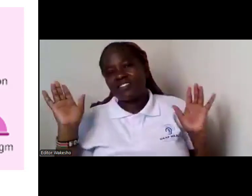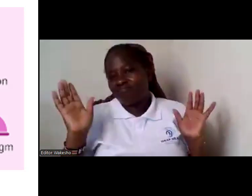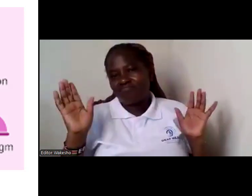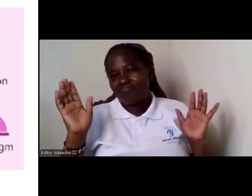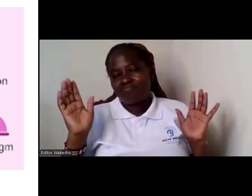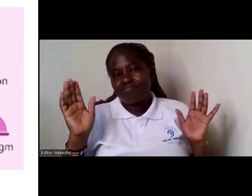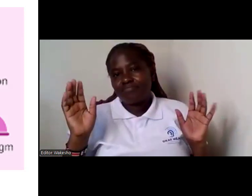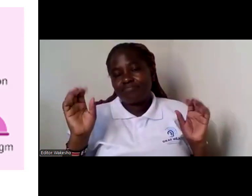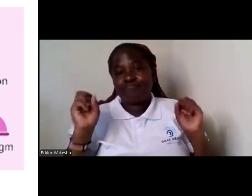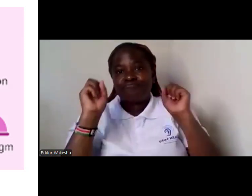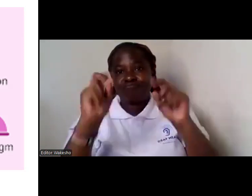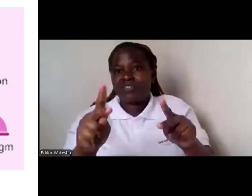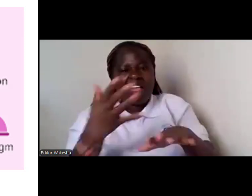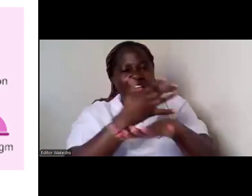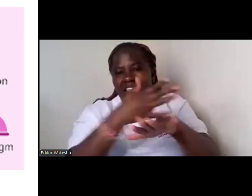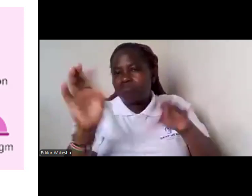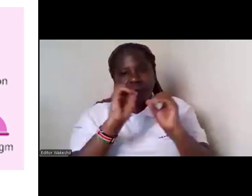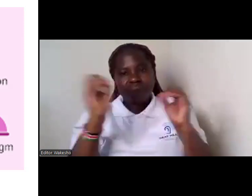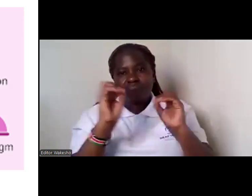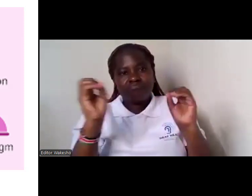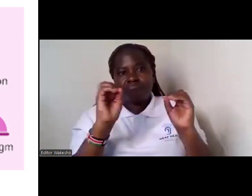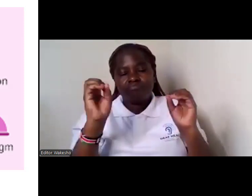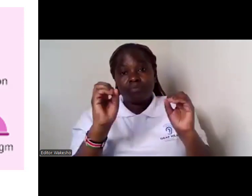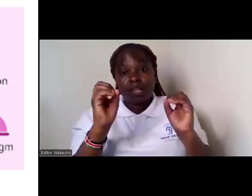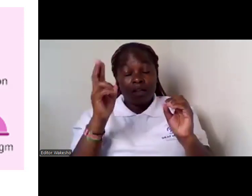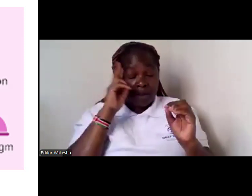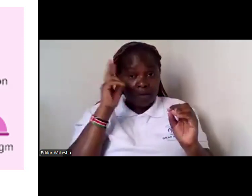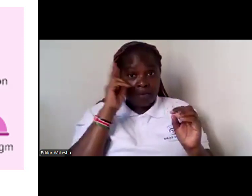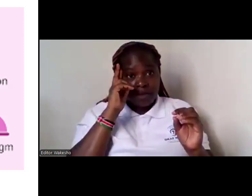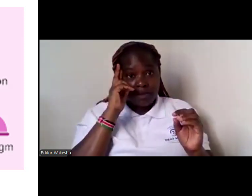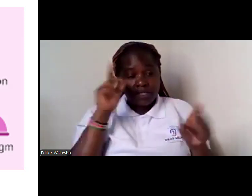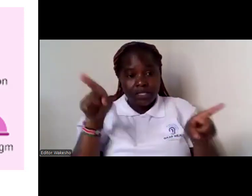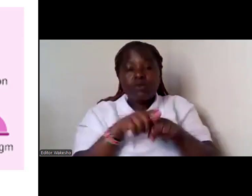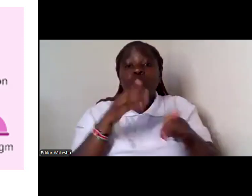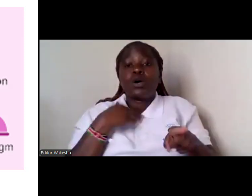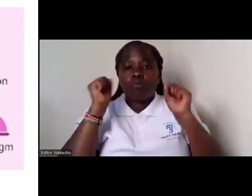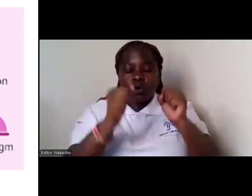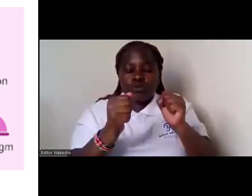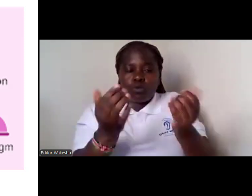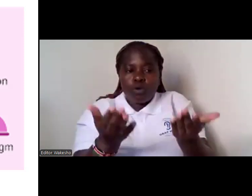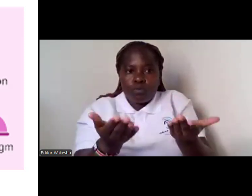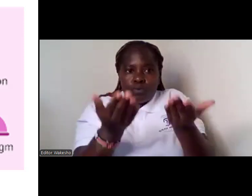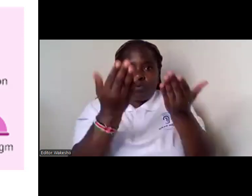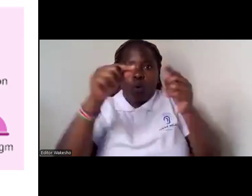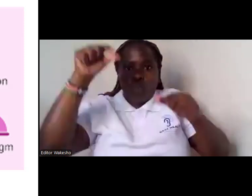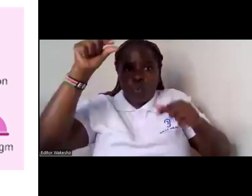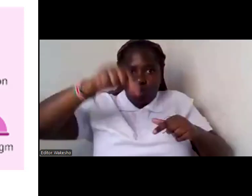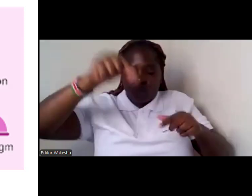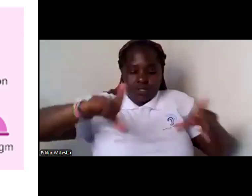No, yes, it's never too late. Remember, we also want to improve the quality of your